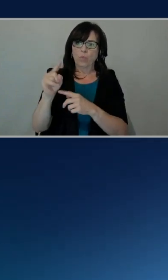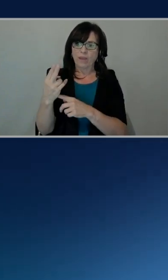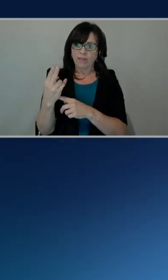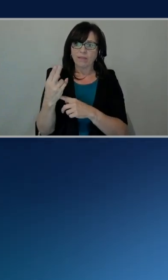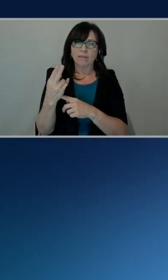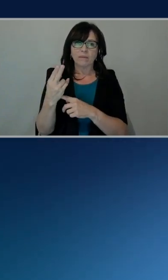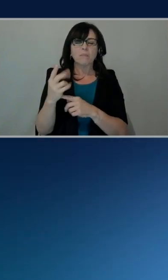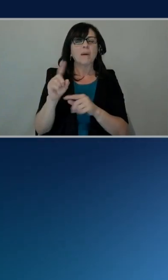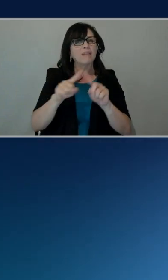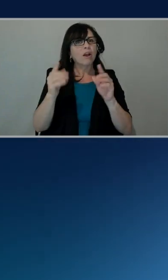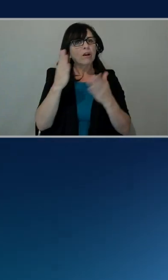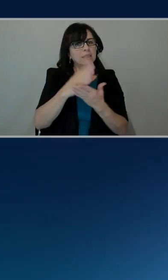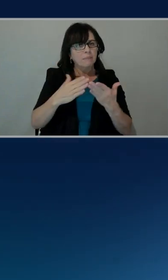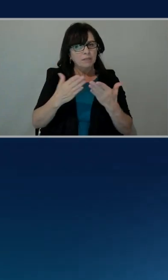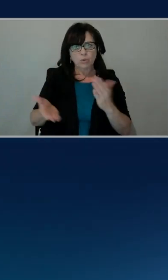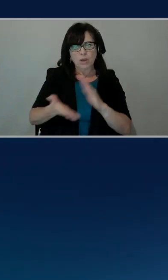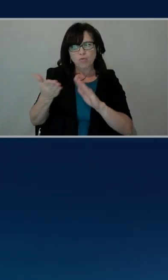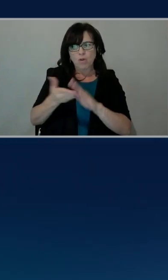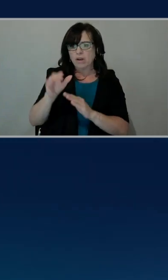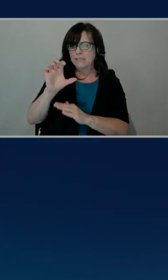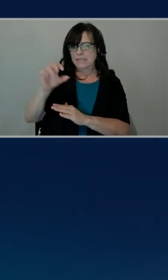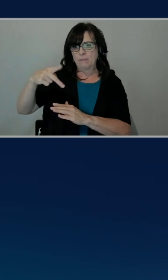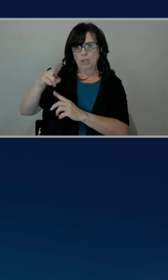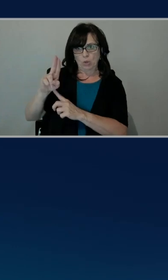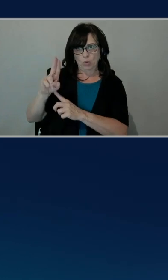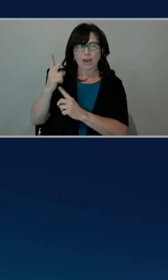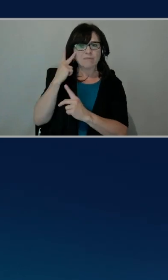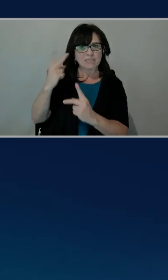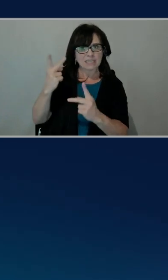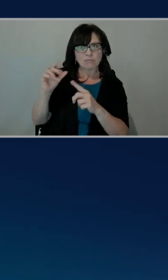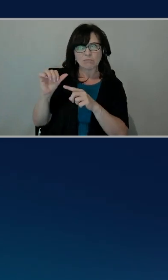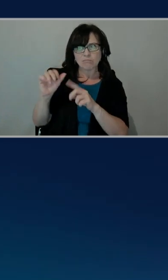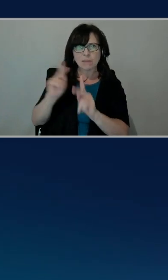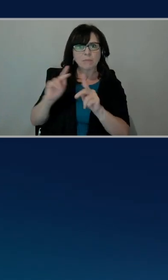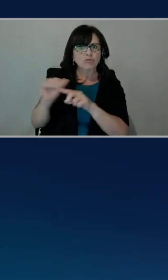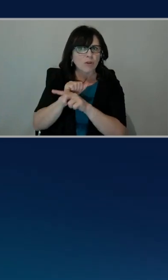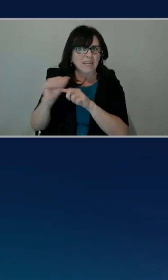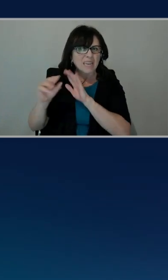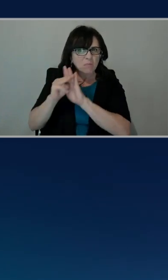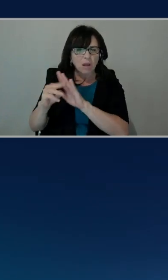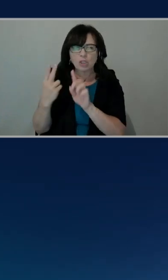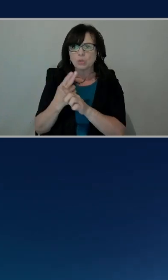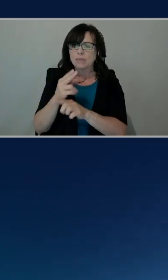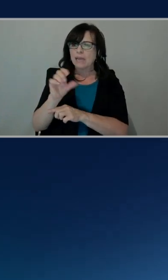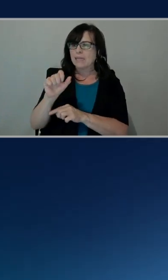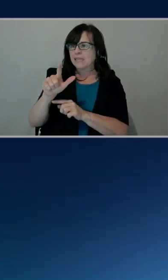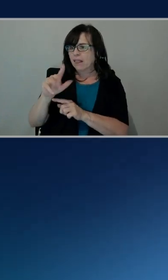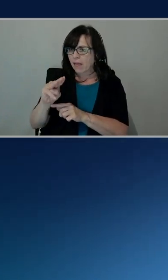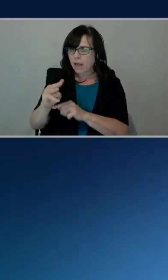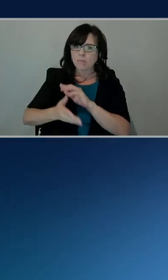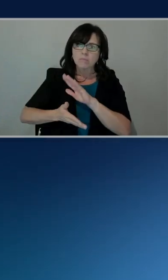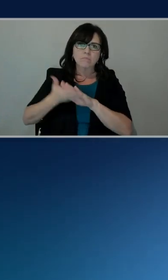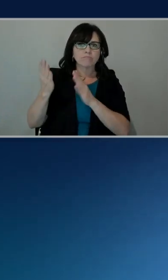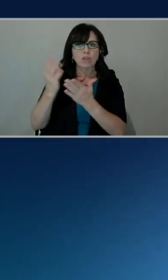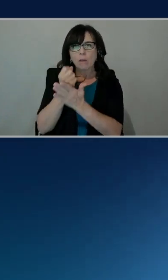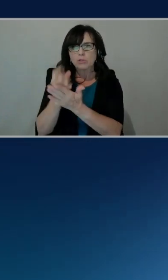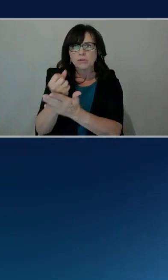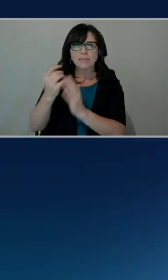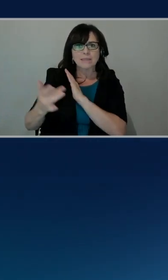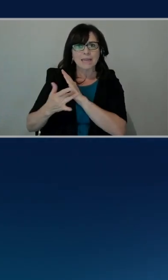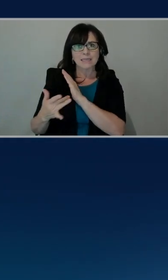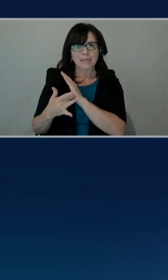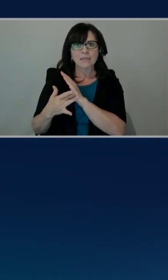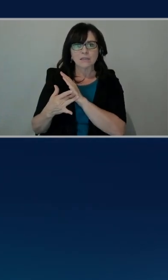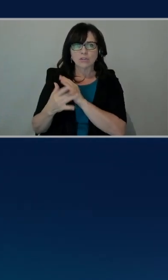CPU. I've seen a lot of people training models using SLMs today and optimization techniques, which make models a great fit